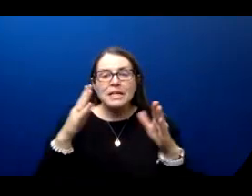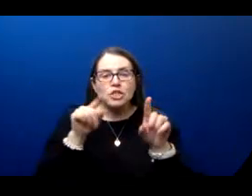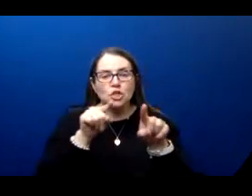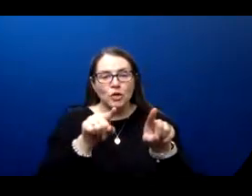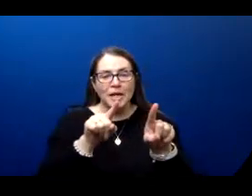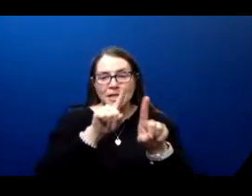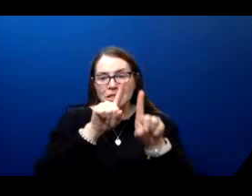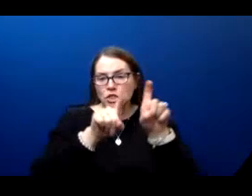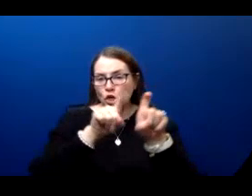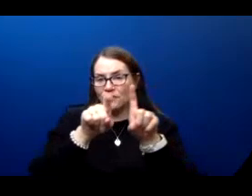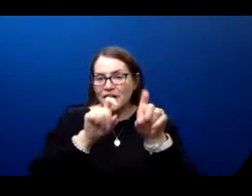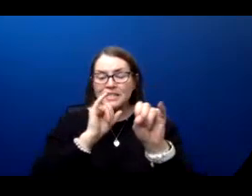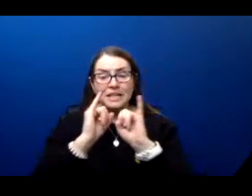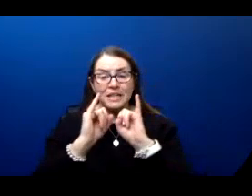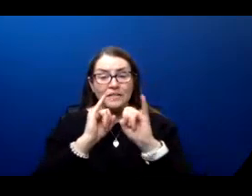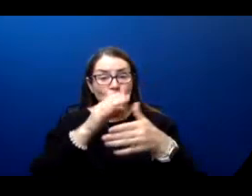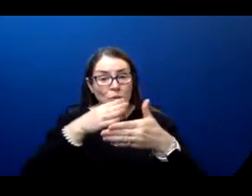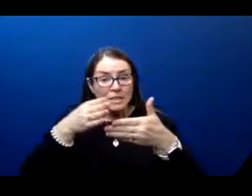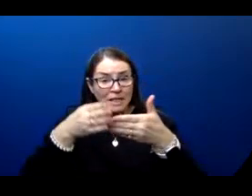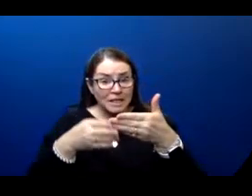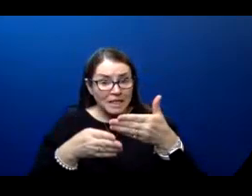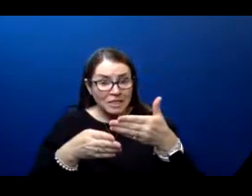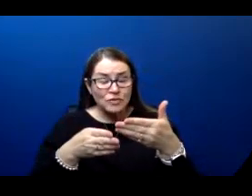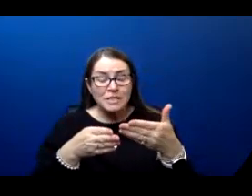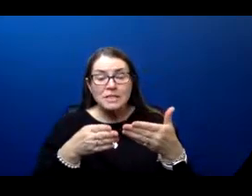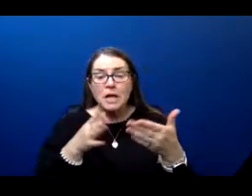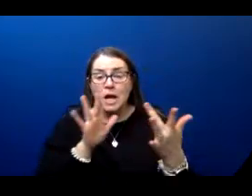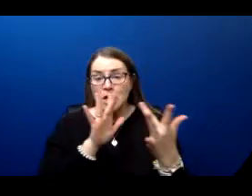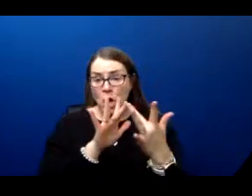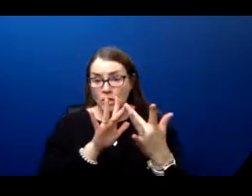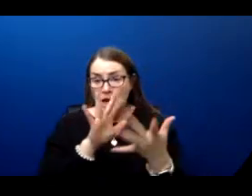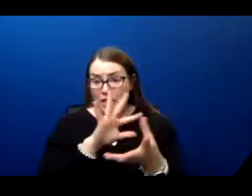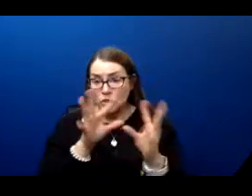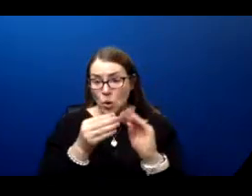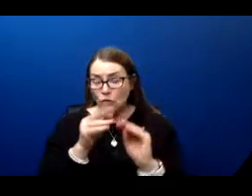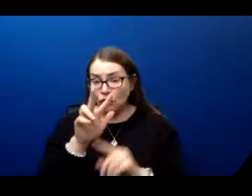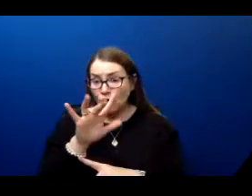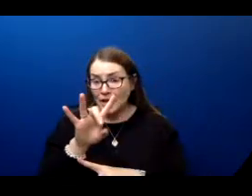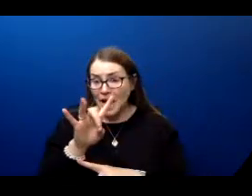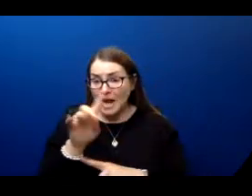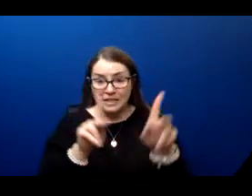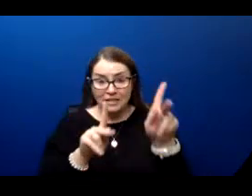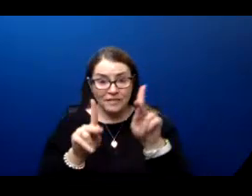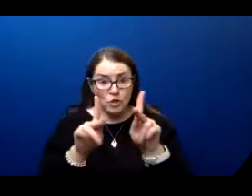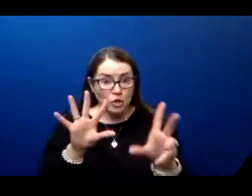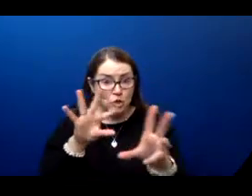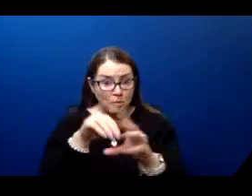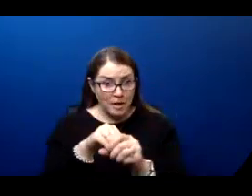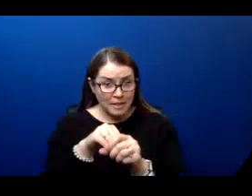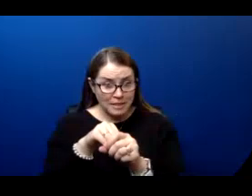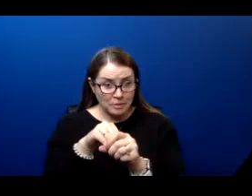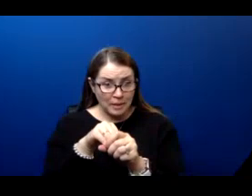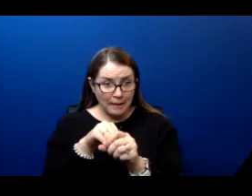those individuals who completed the interest survey, I contacted a total of 38 individuals to participate in the